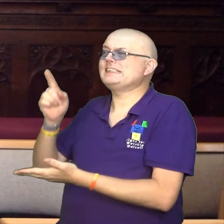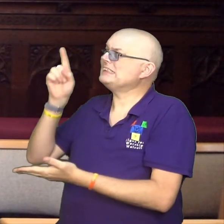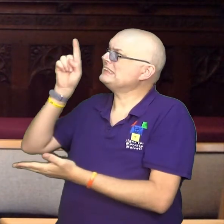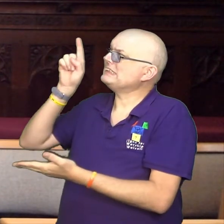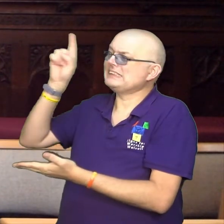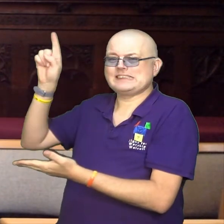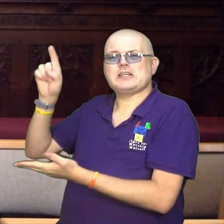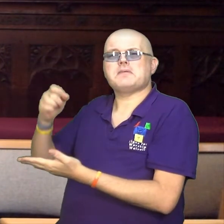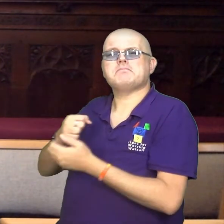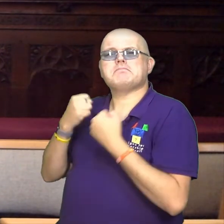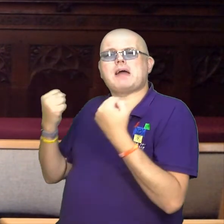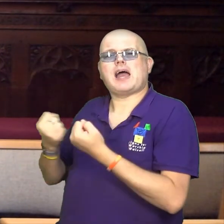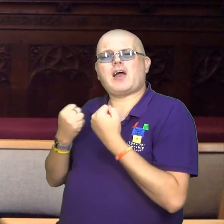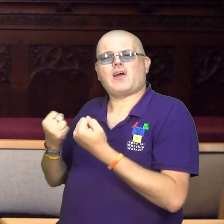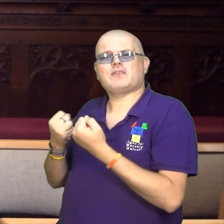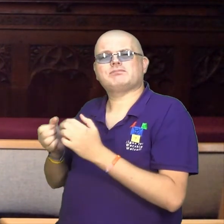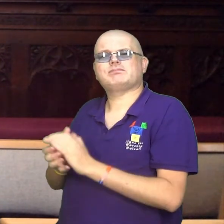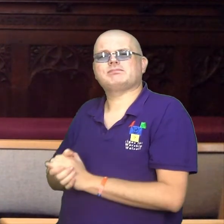trusting in his power